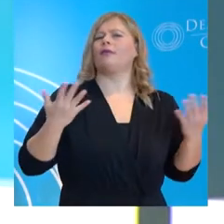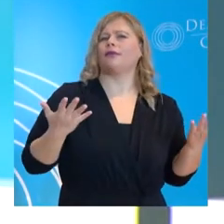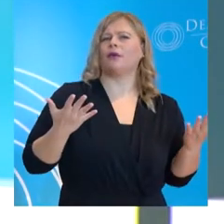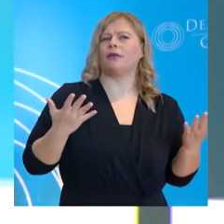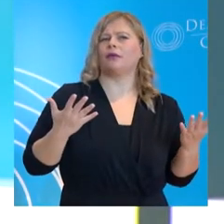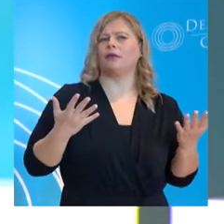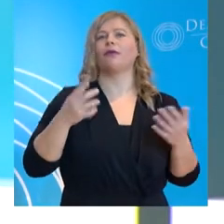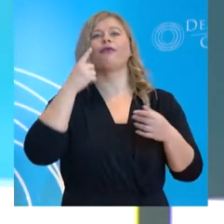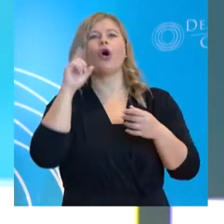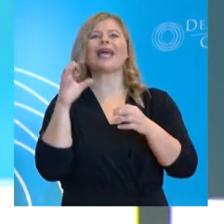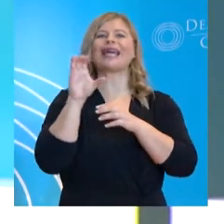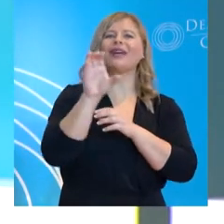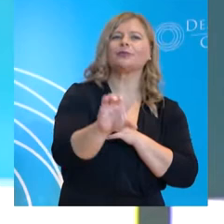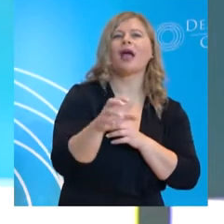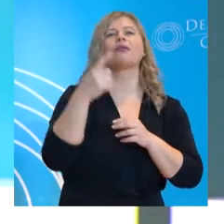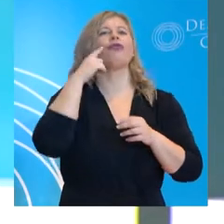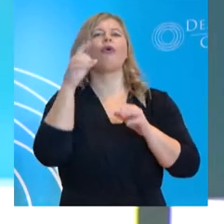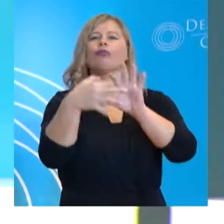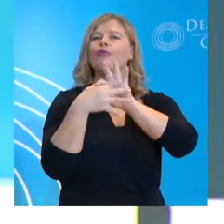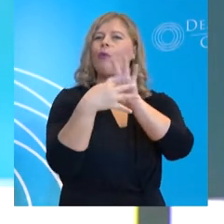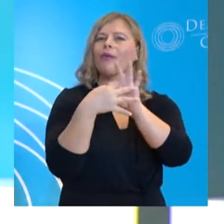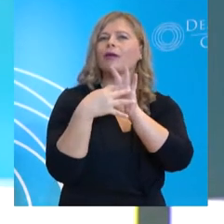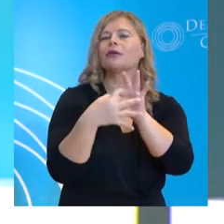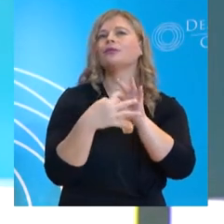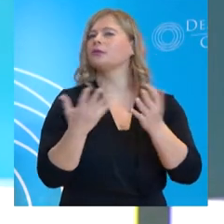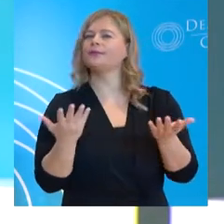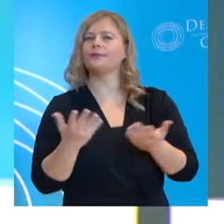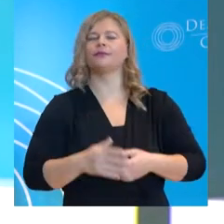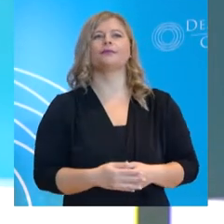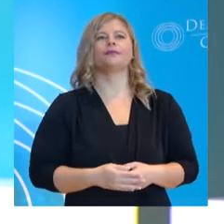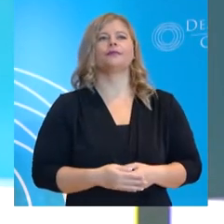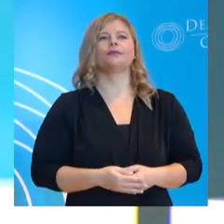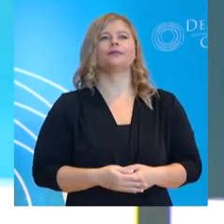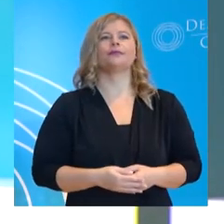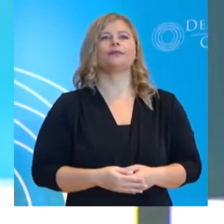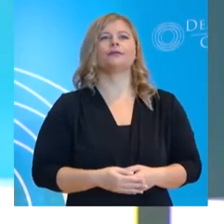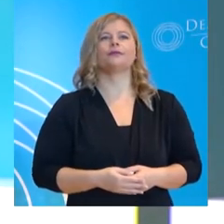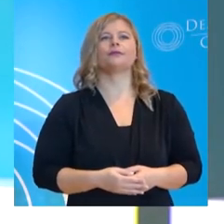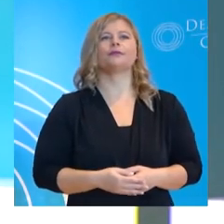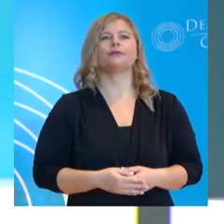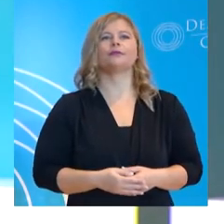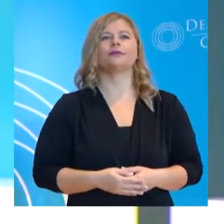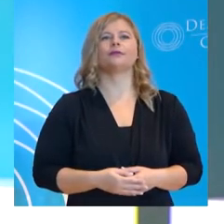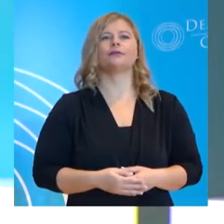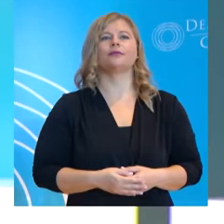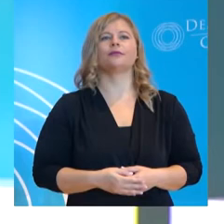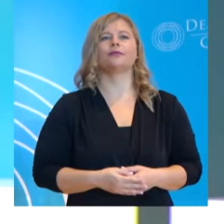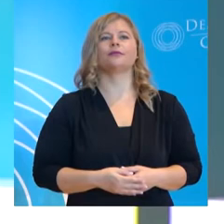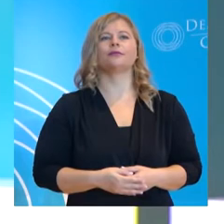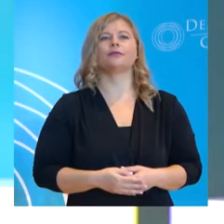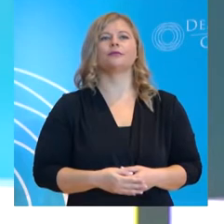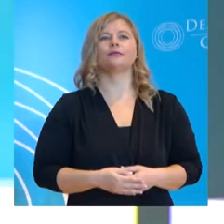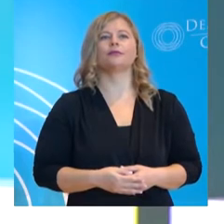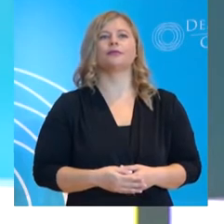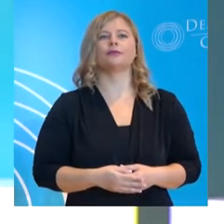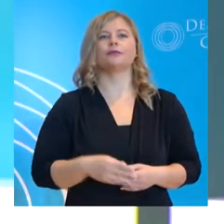for almost 20 years in terms of new surface ships. And we purchased a ship that will usher the navy into a